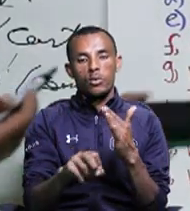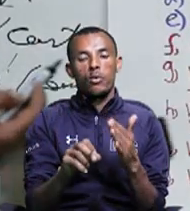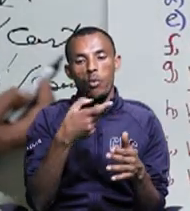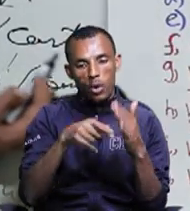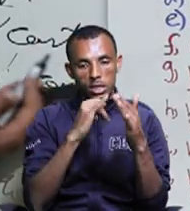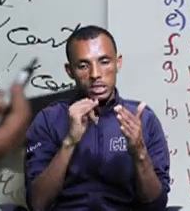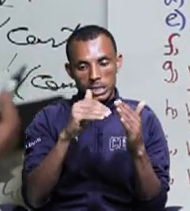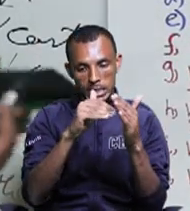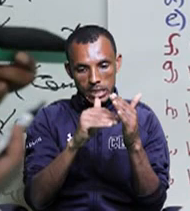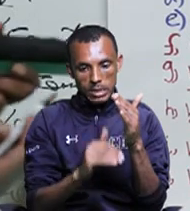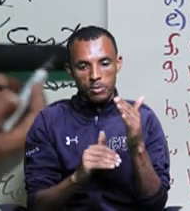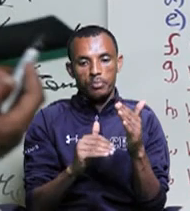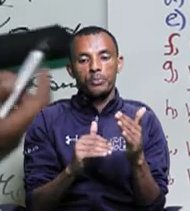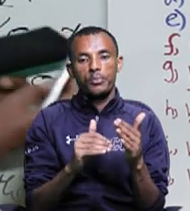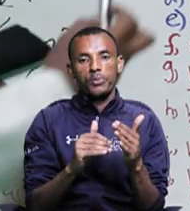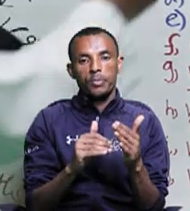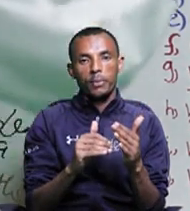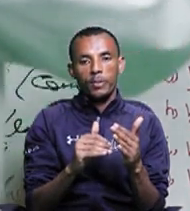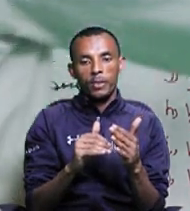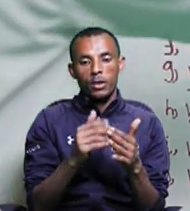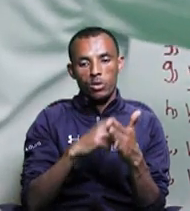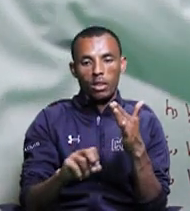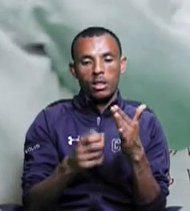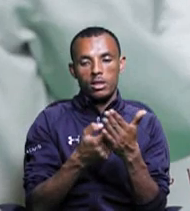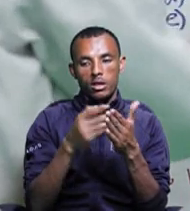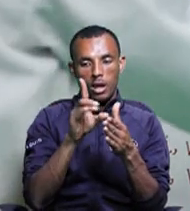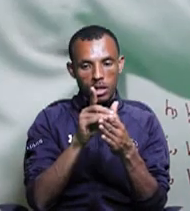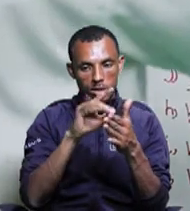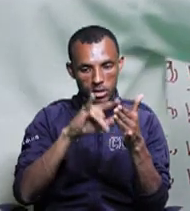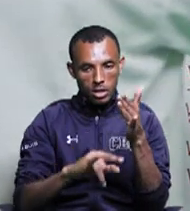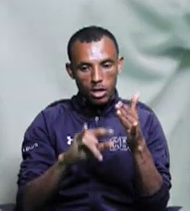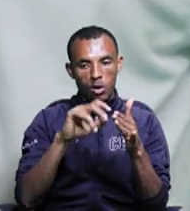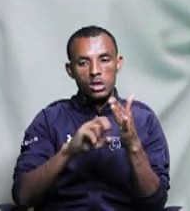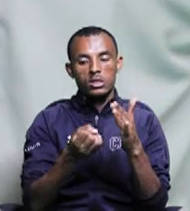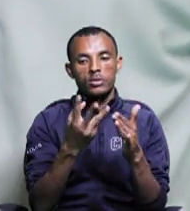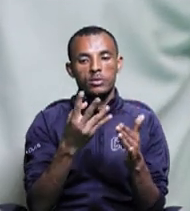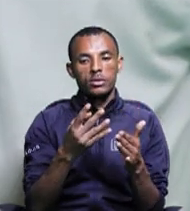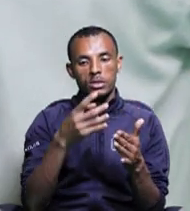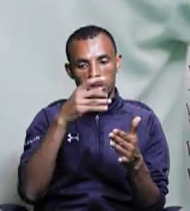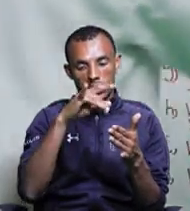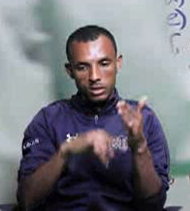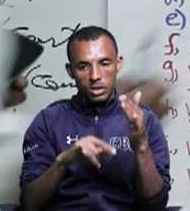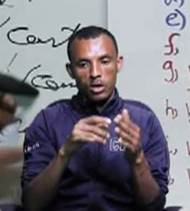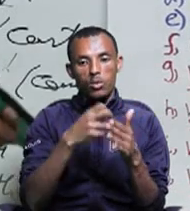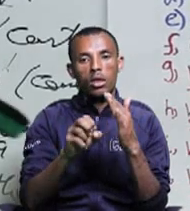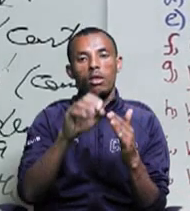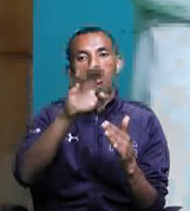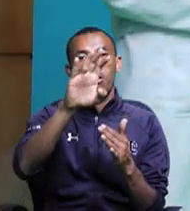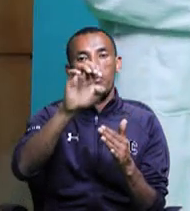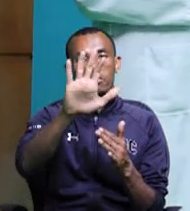What is the minimum score or mark of the students? In this data, you have to see the minimum to be equal to